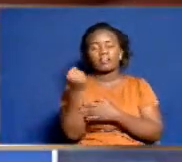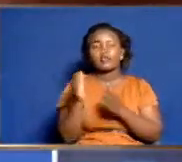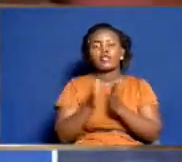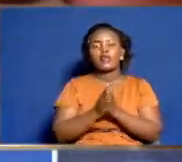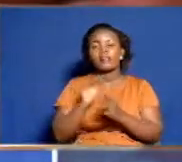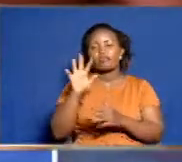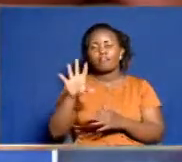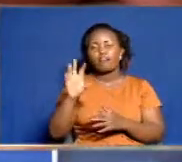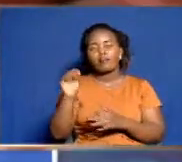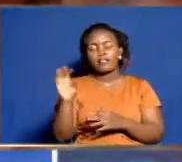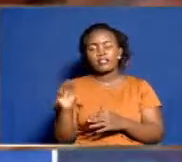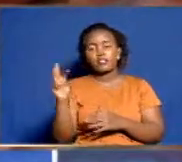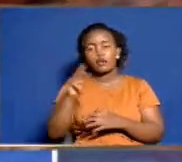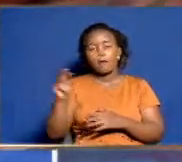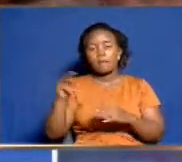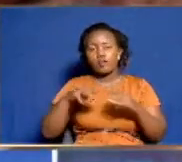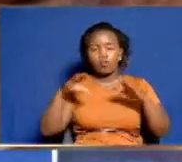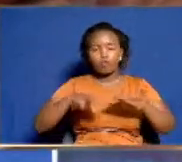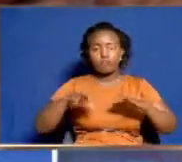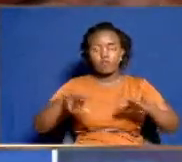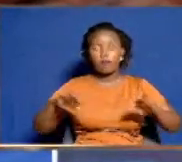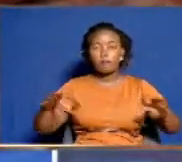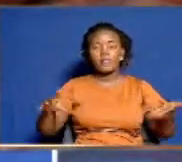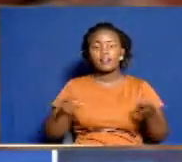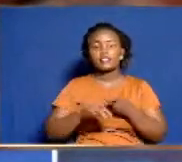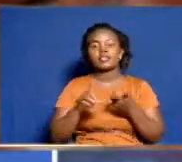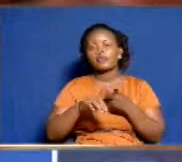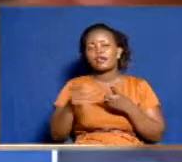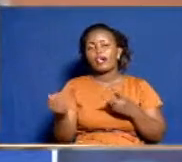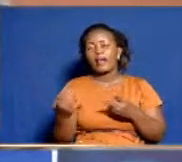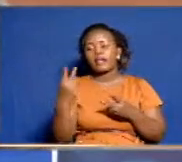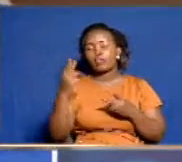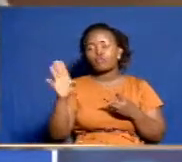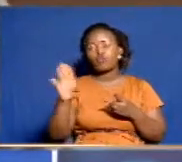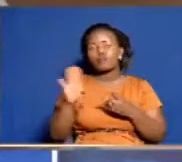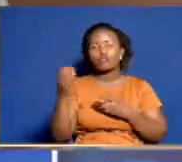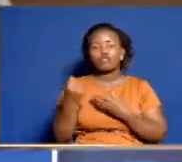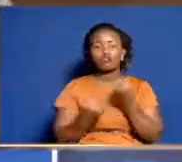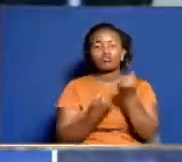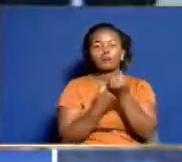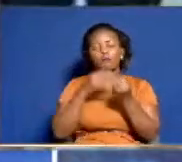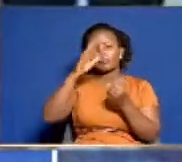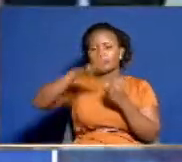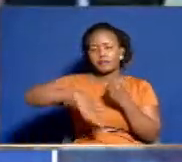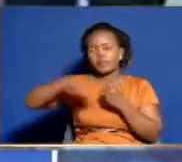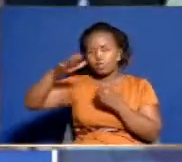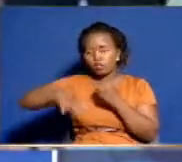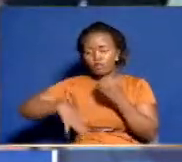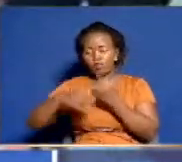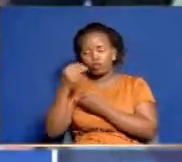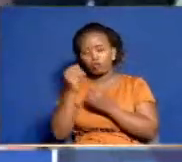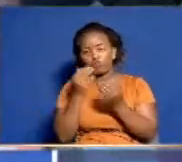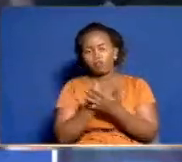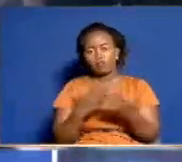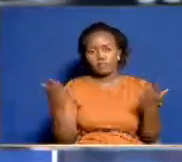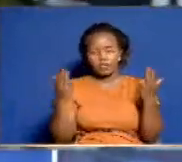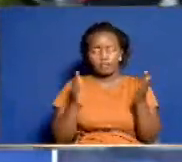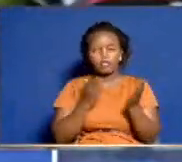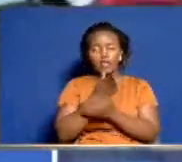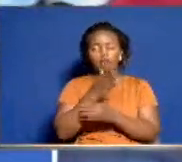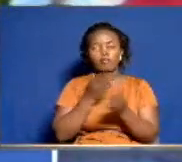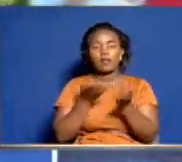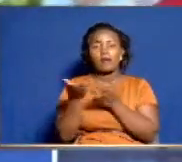shillings for marketing, while 2 billion shillings was set aside to support renovation of facilities and the restructuring of business